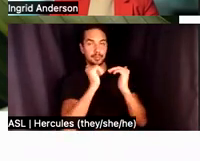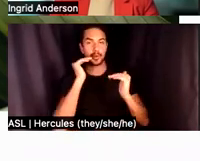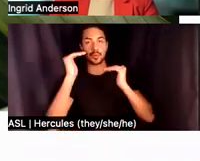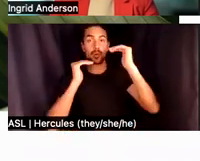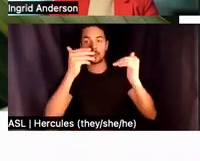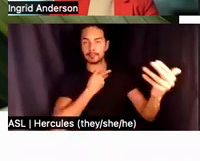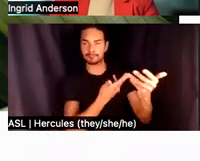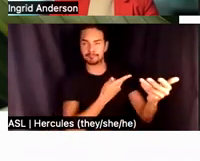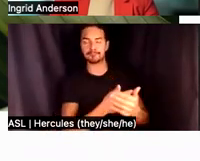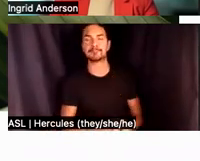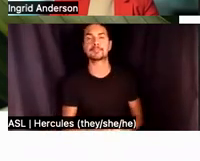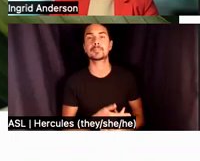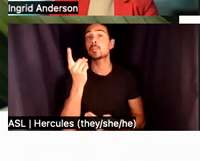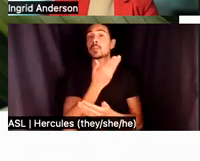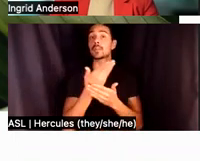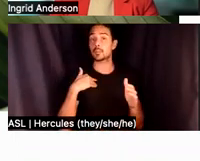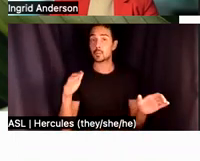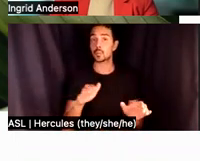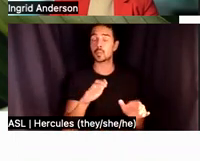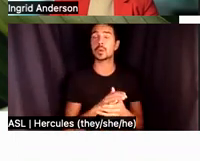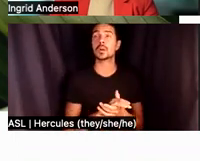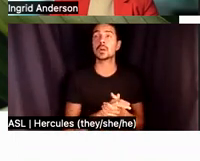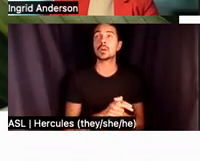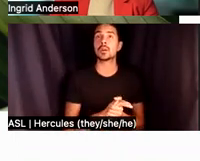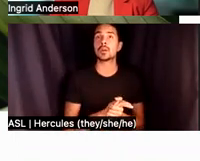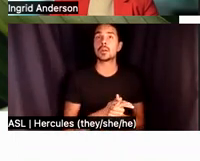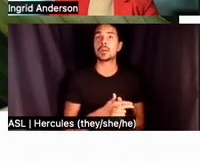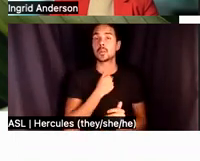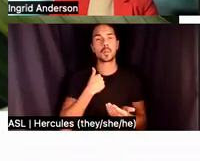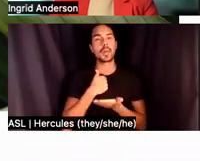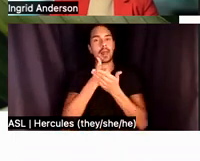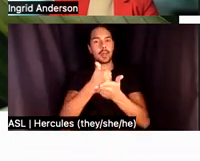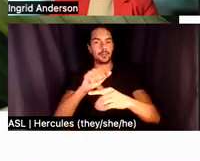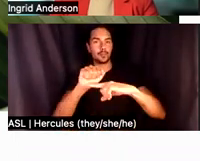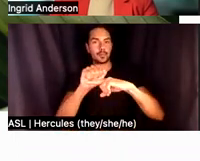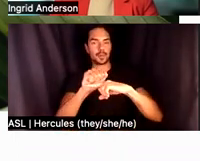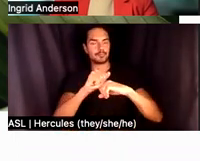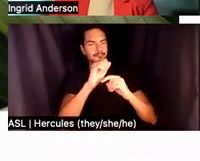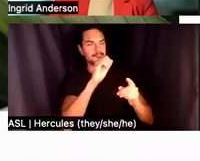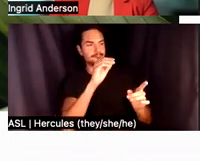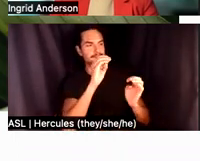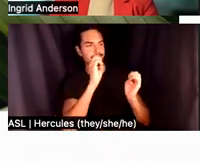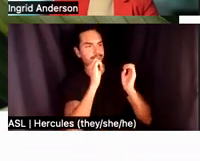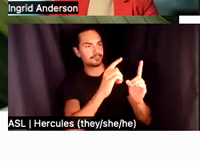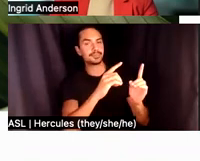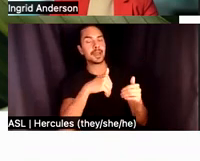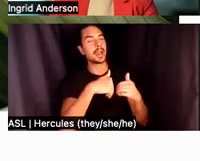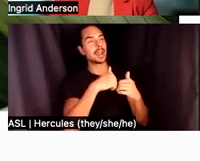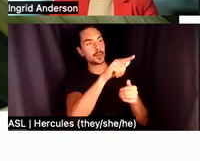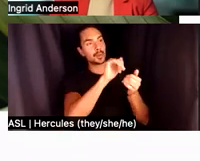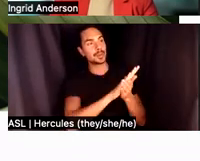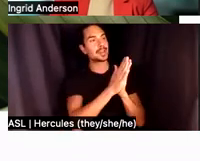And one of the things that we do is we help train on how to be an askable or approachable